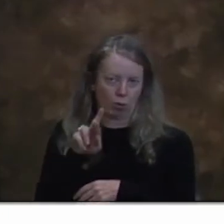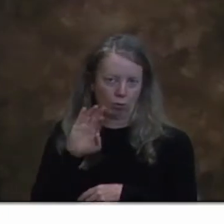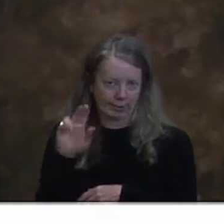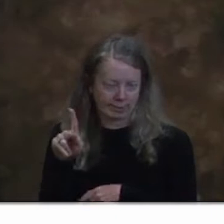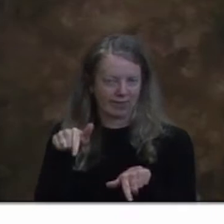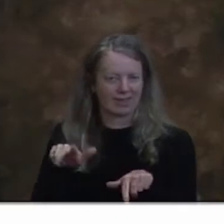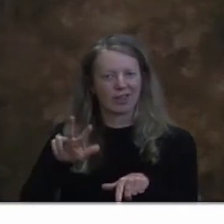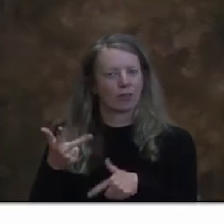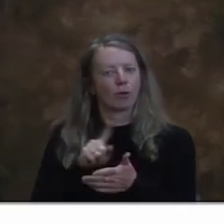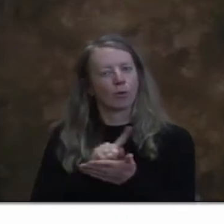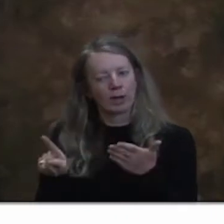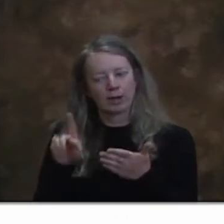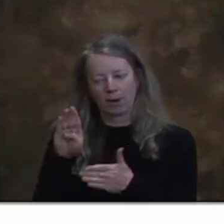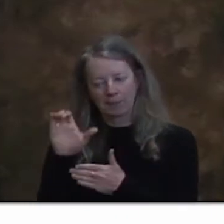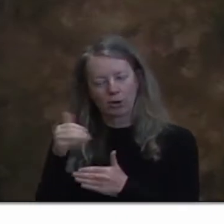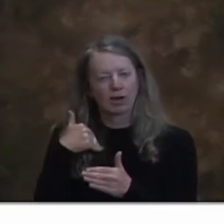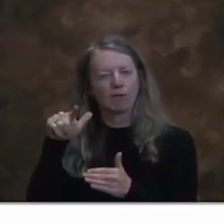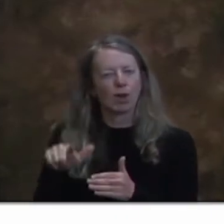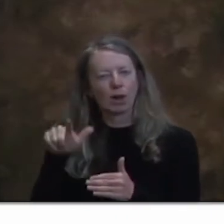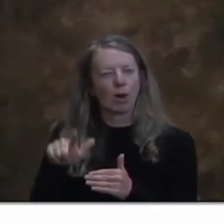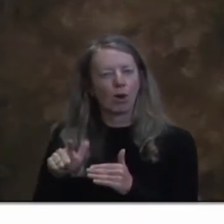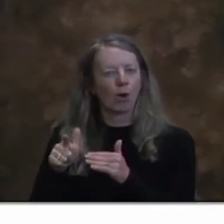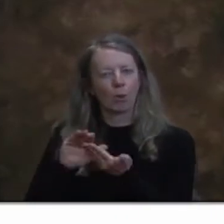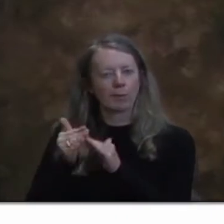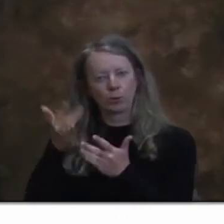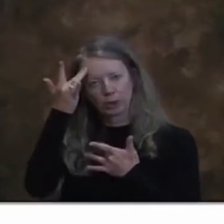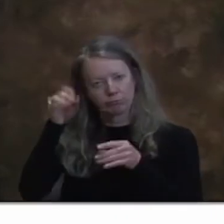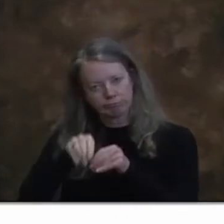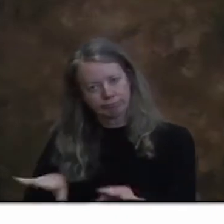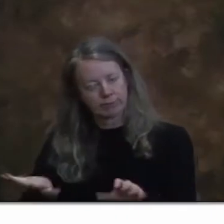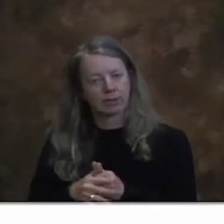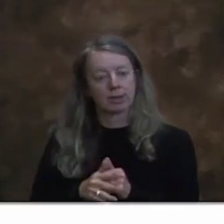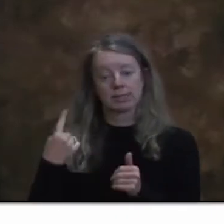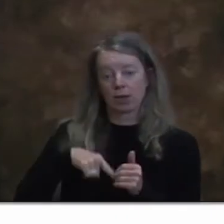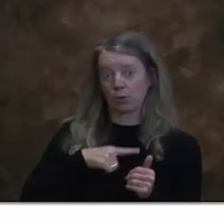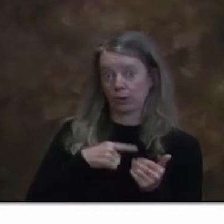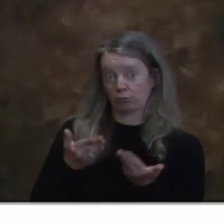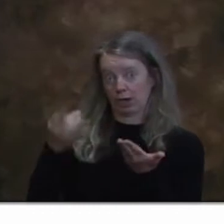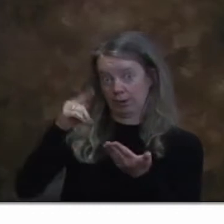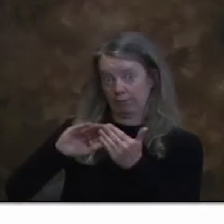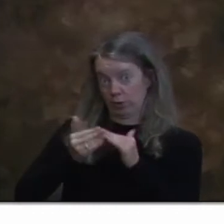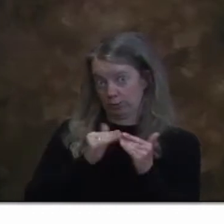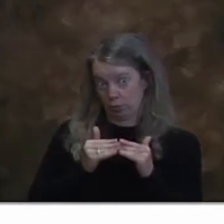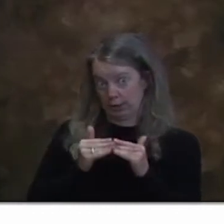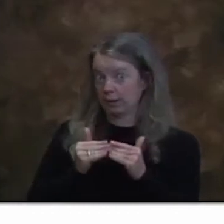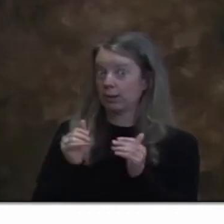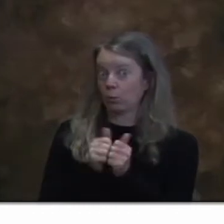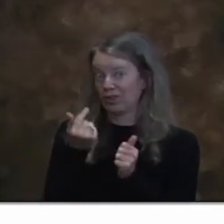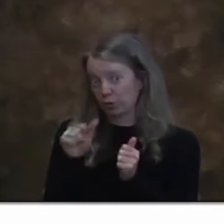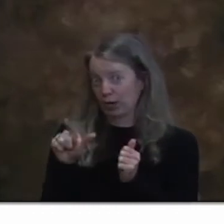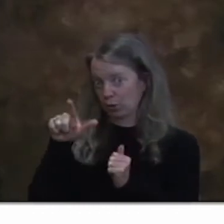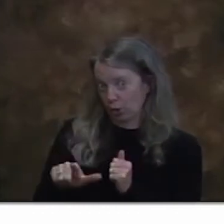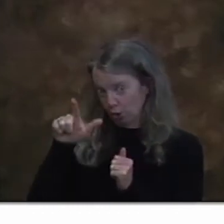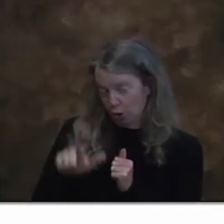has been at a low community level. The community recommendations at this time, at this level, are to stay up